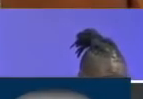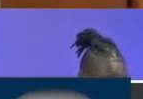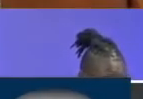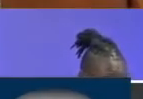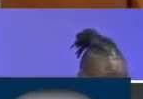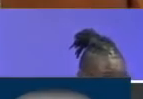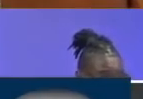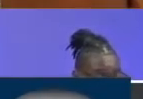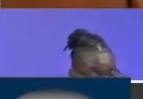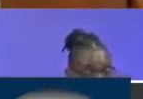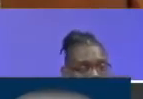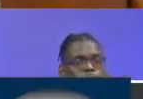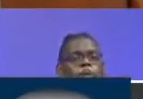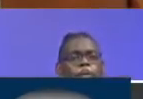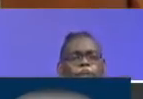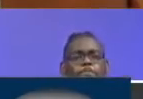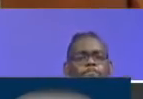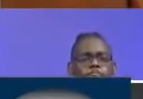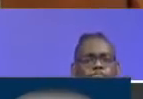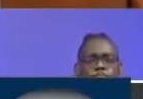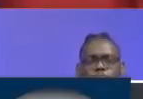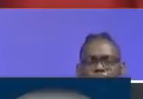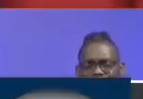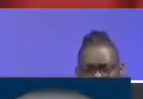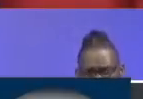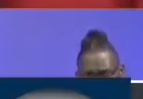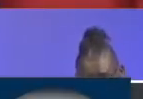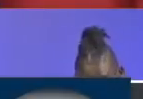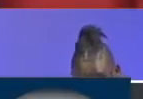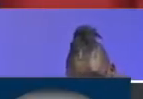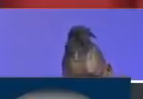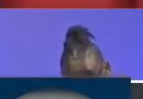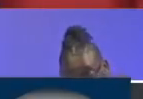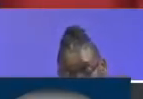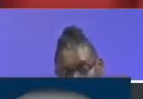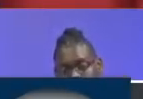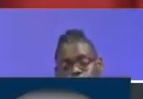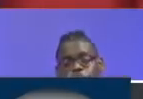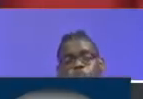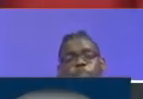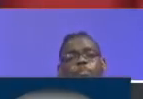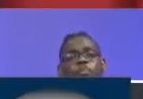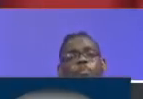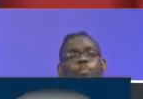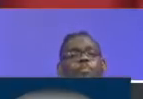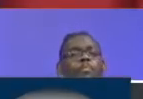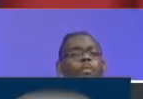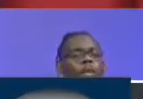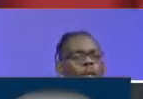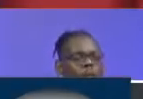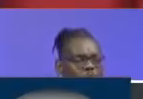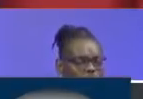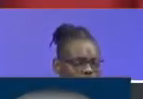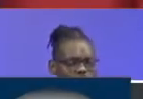Good afternoon, everyone, Honorable Prime Minister, colleagues, health team, ladies and gentlemen of the